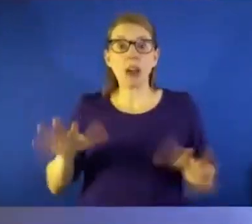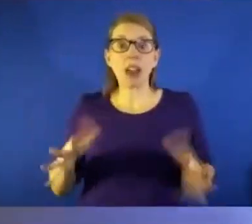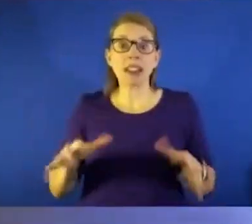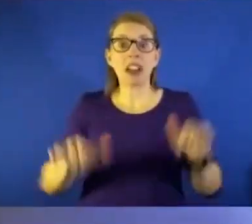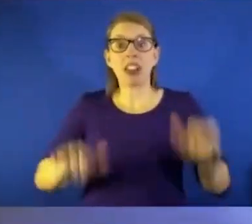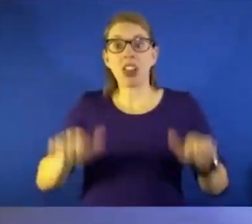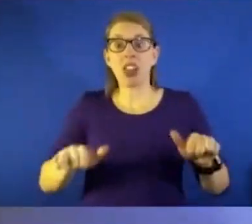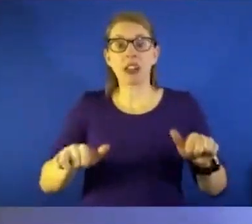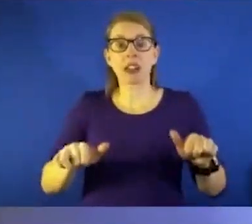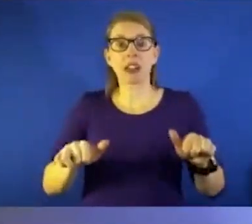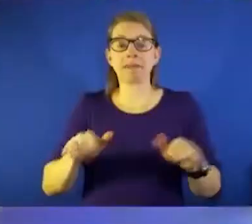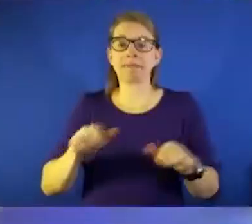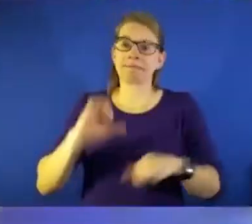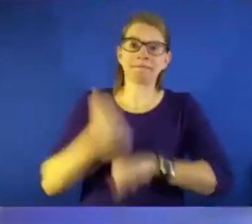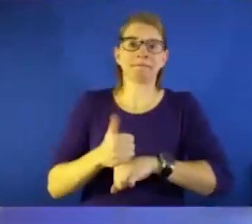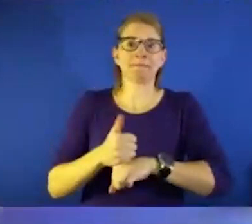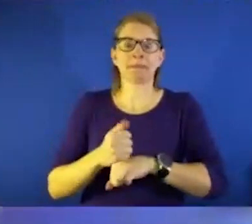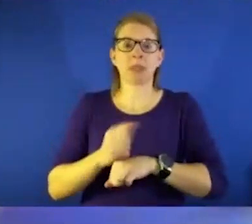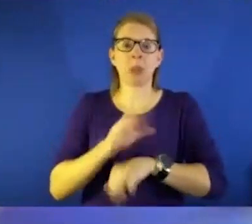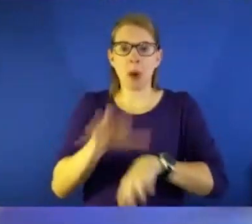date. Get boosted. Call